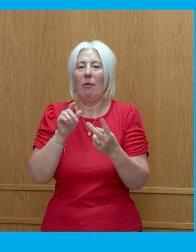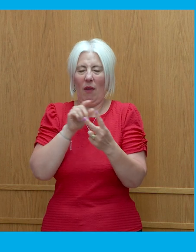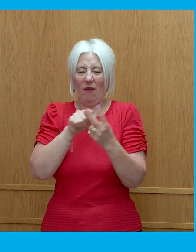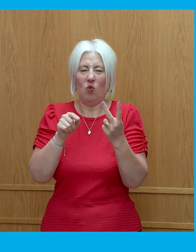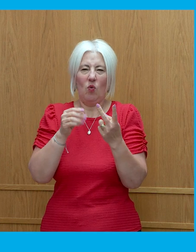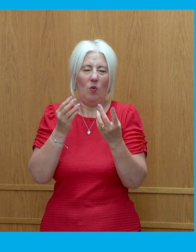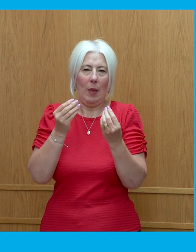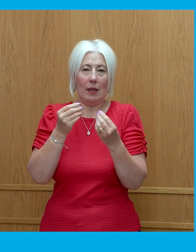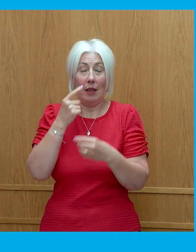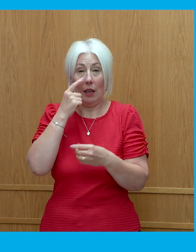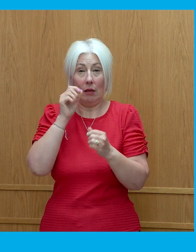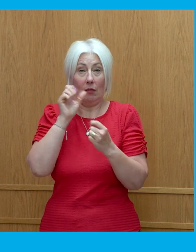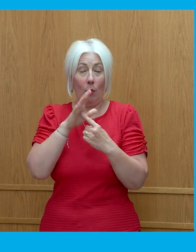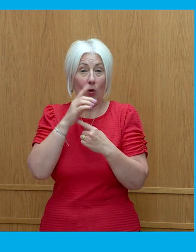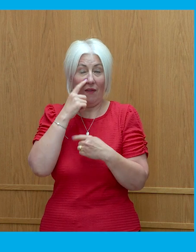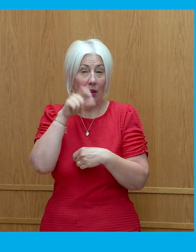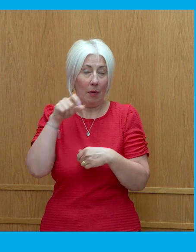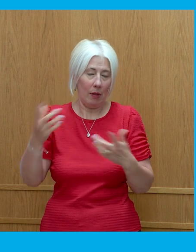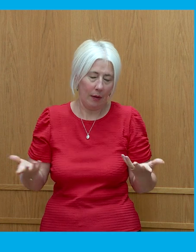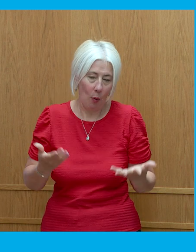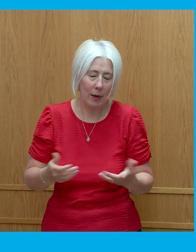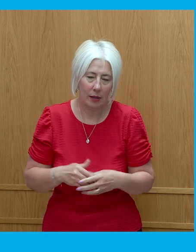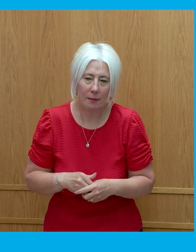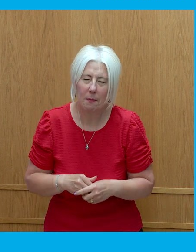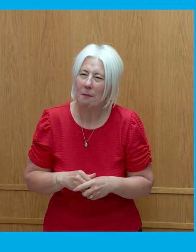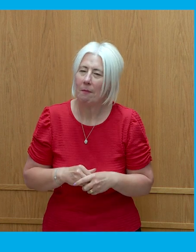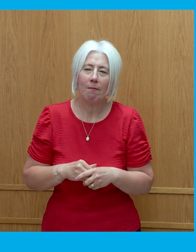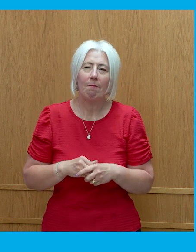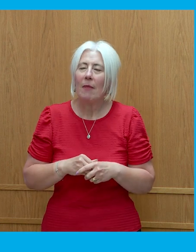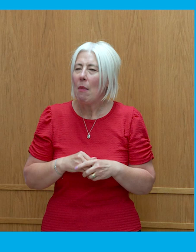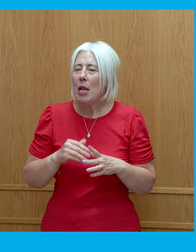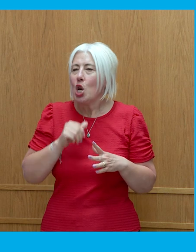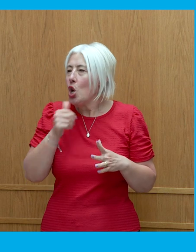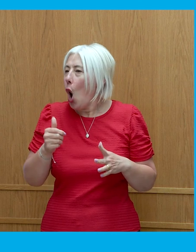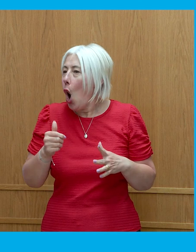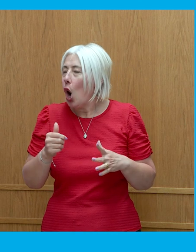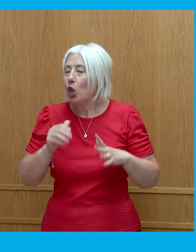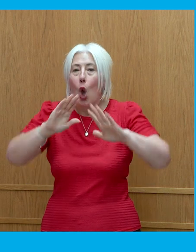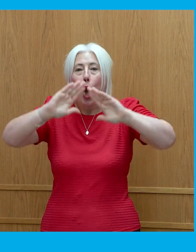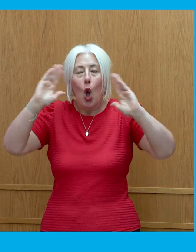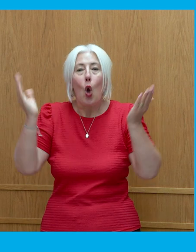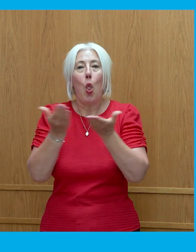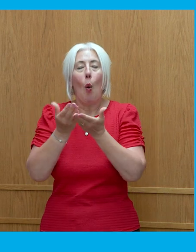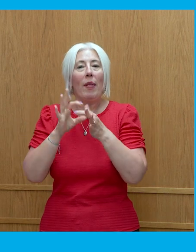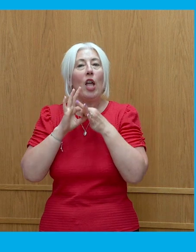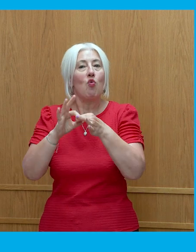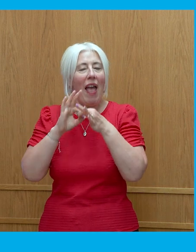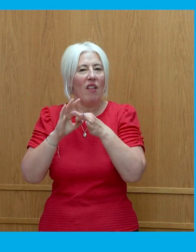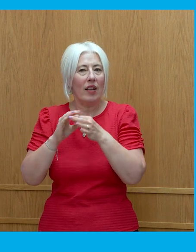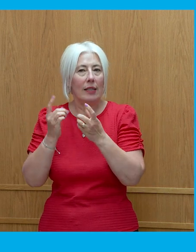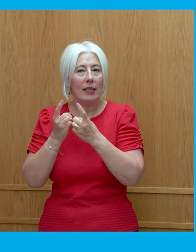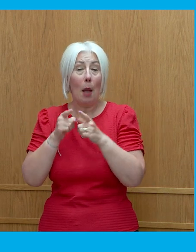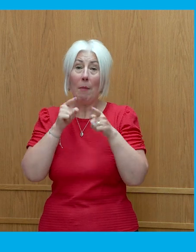are very important to young people right now that are not some of the hot button sort of globally relevant issues. This group is very